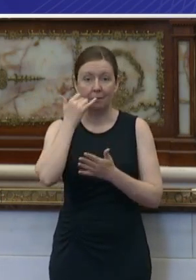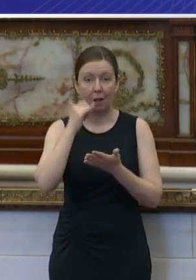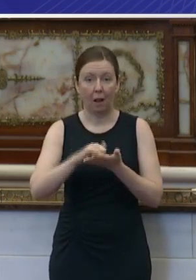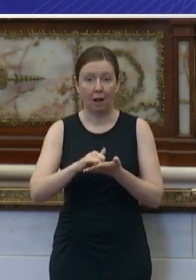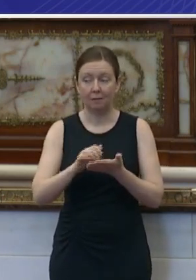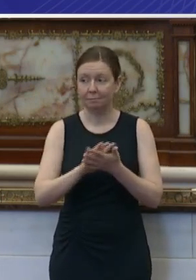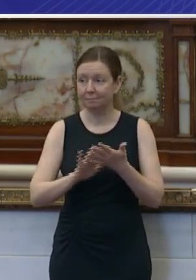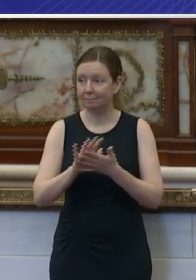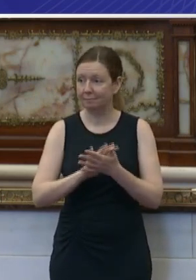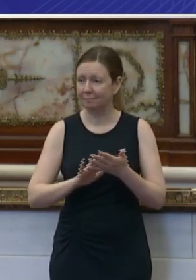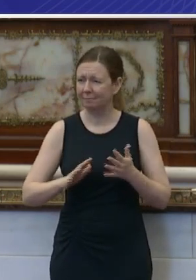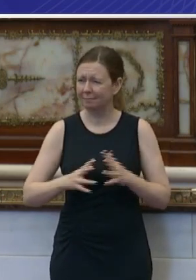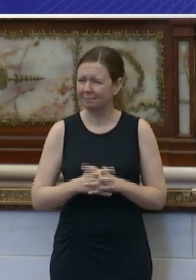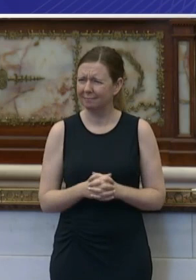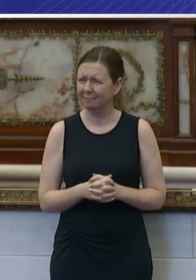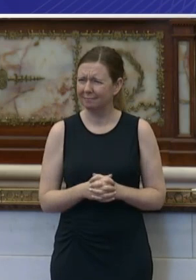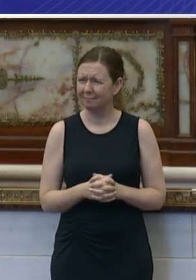It makes